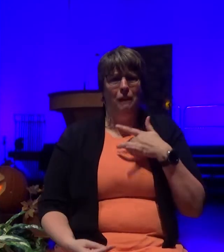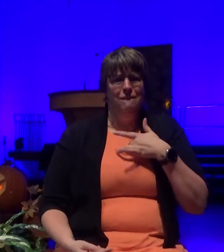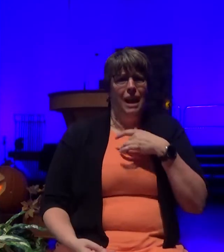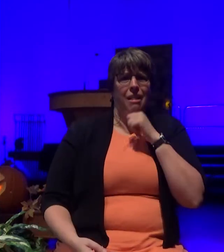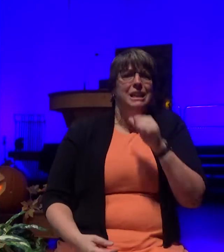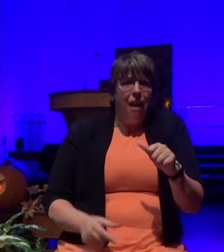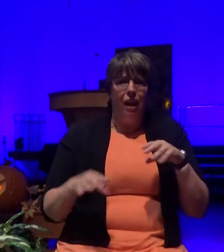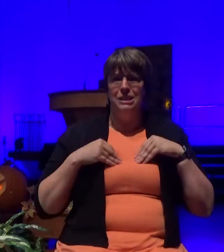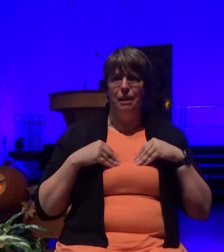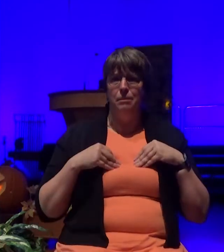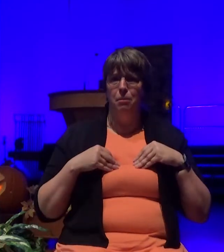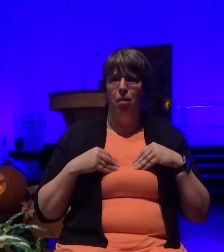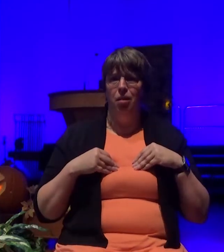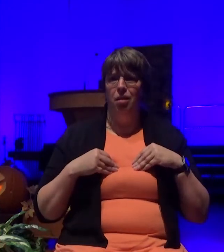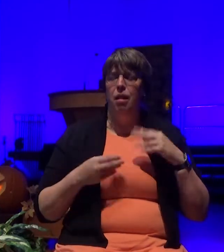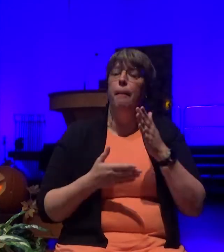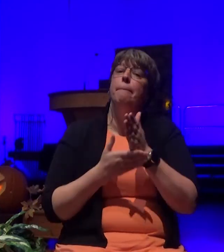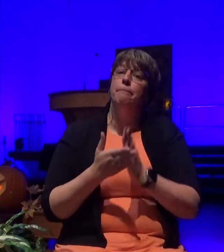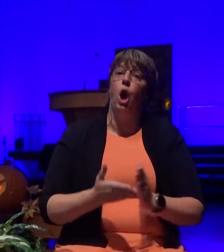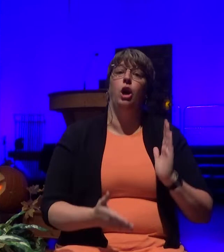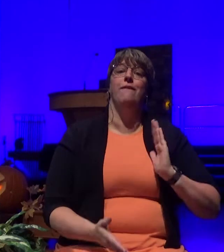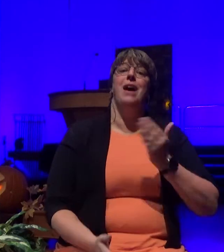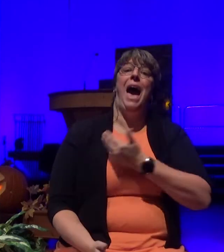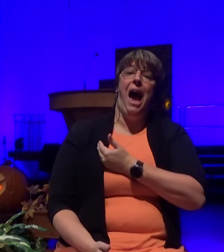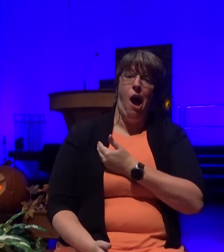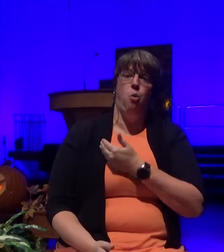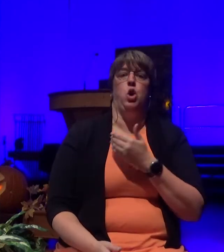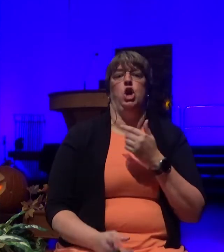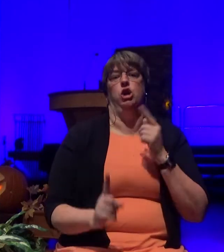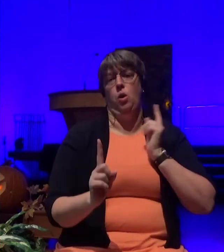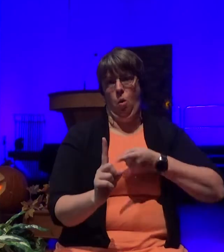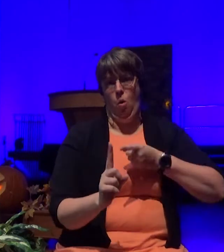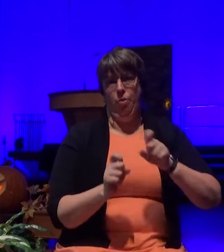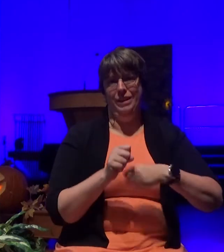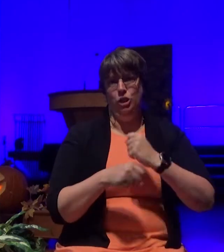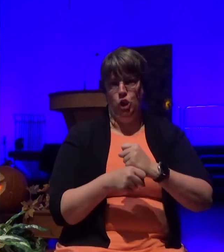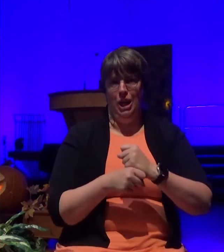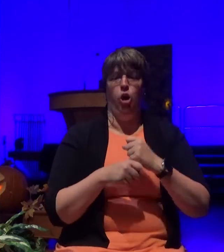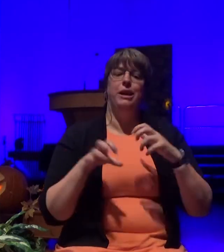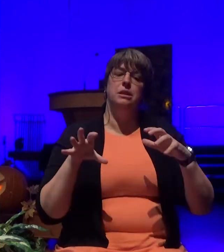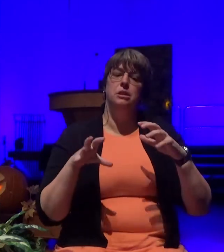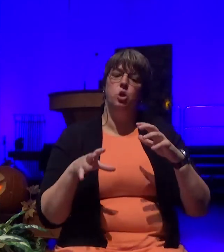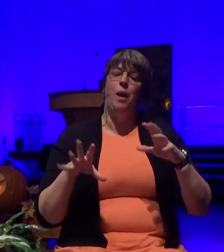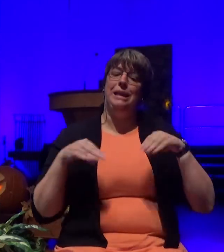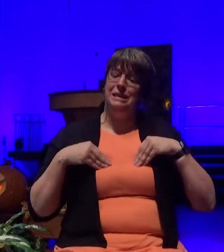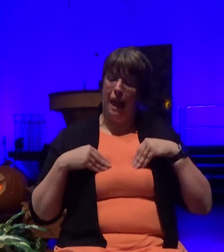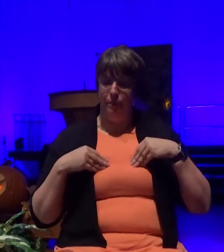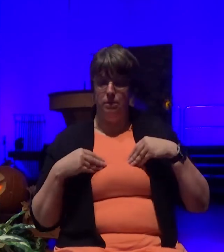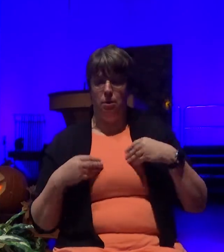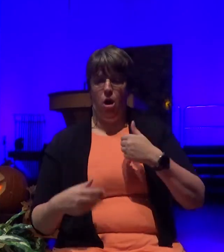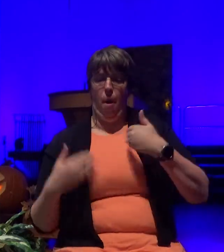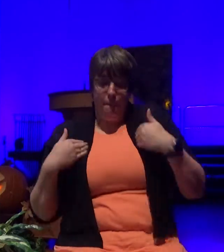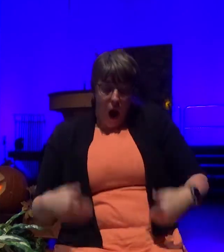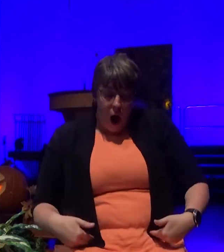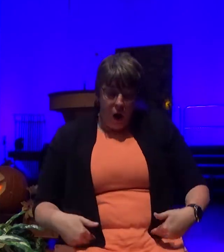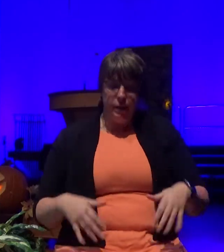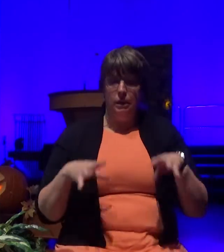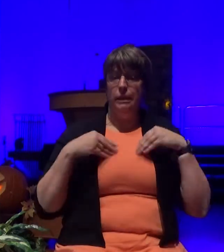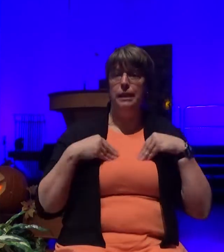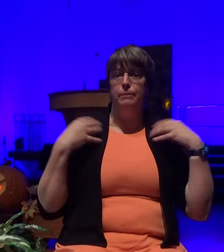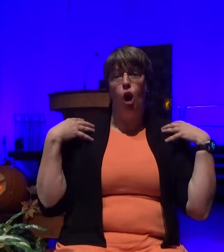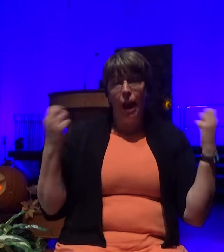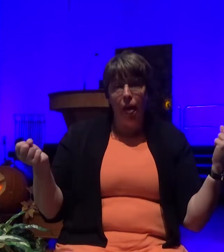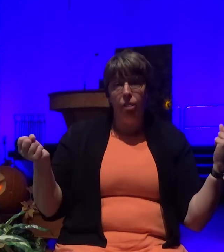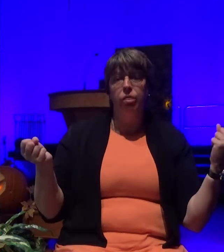of our health and wellness initiative is to accept our bodies, to accept our health, to accept ourselves in every way possible. So I'll be there and so